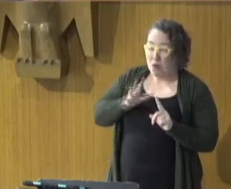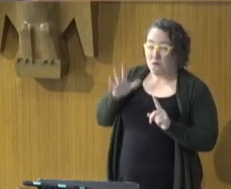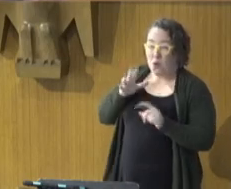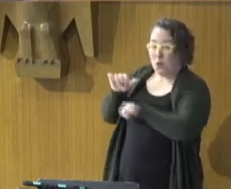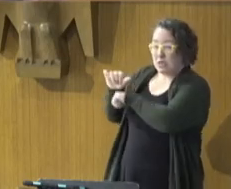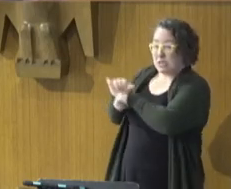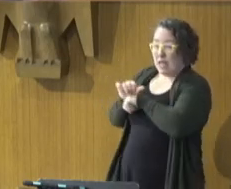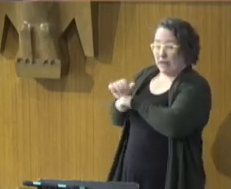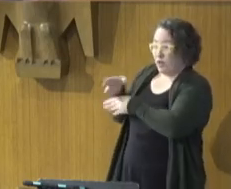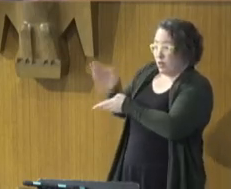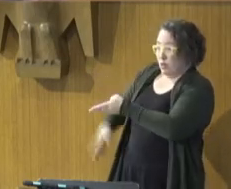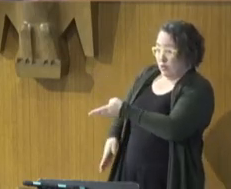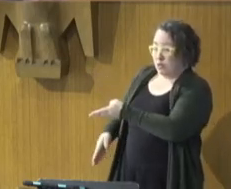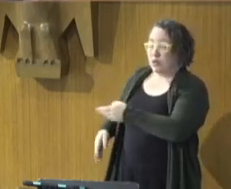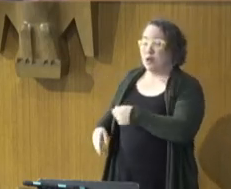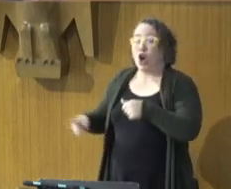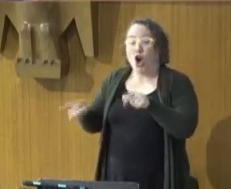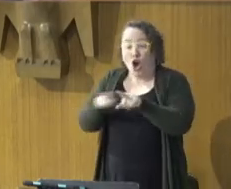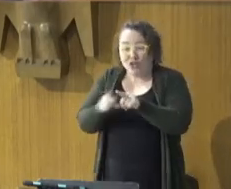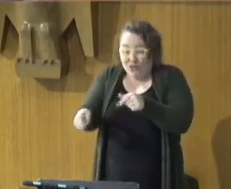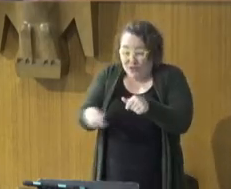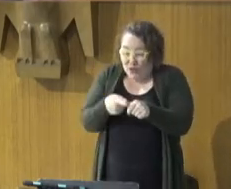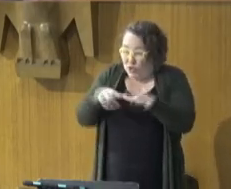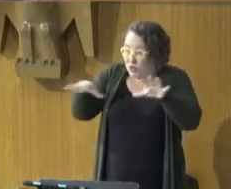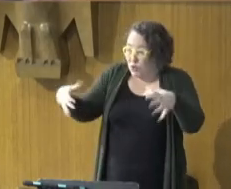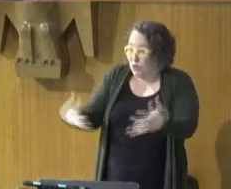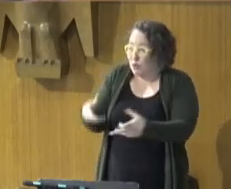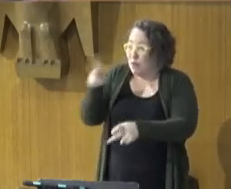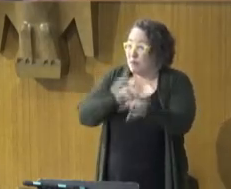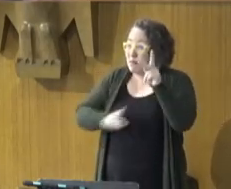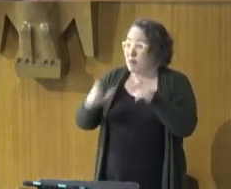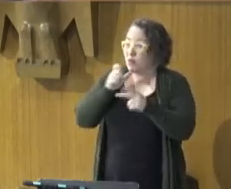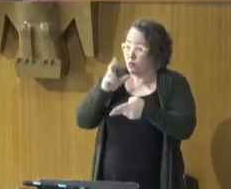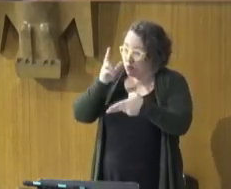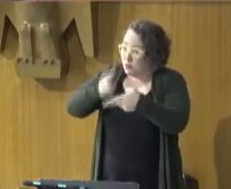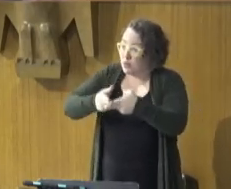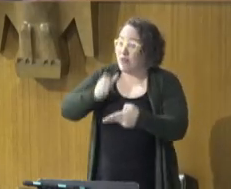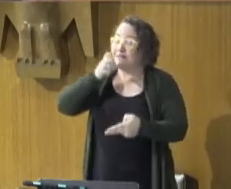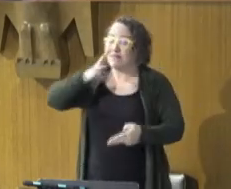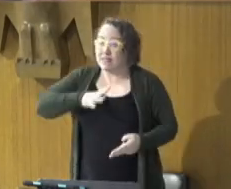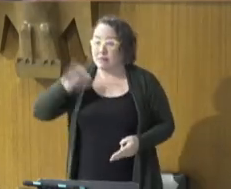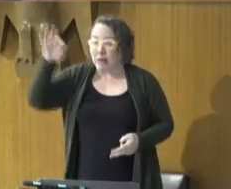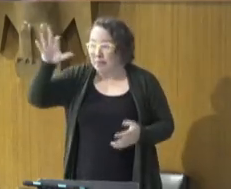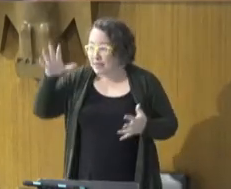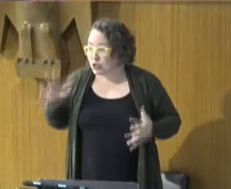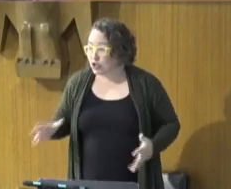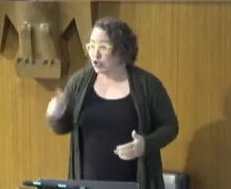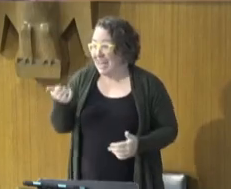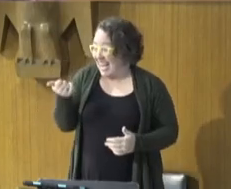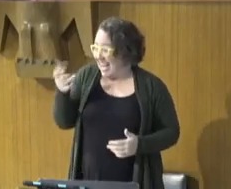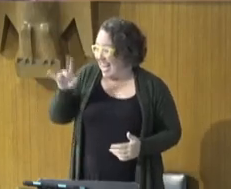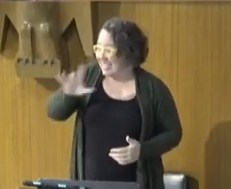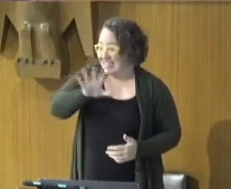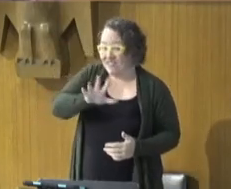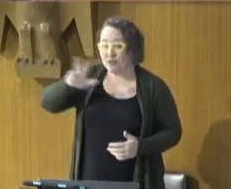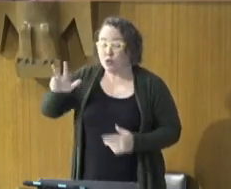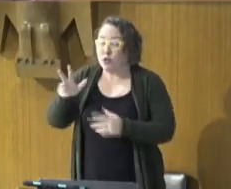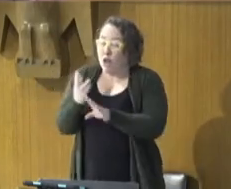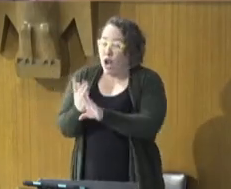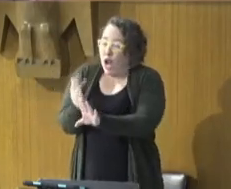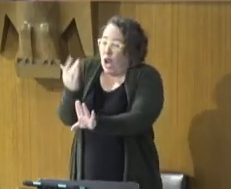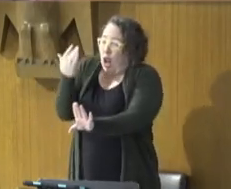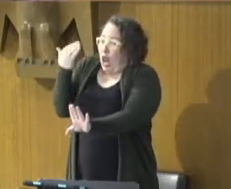denomination to ordain a female minister, Antoinette Brown Blackwell, in 1853, long before